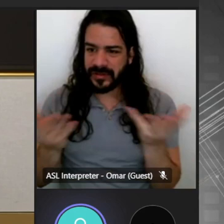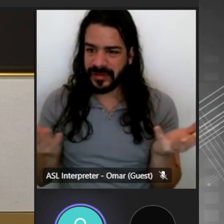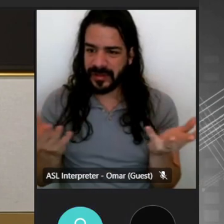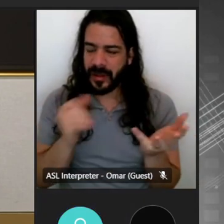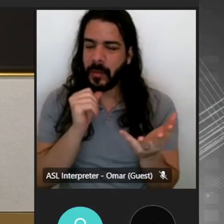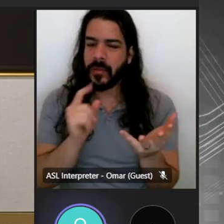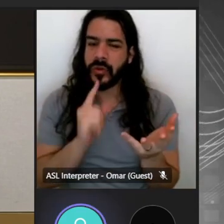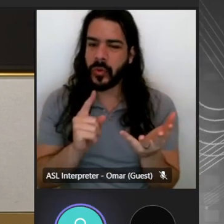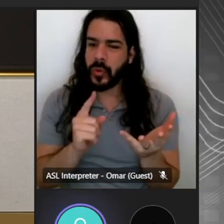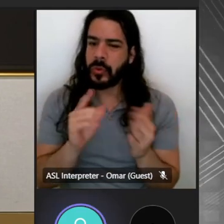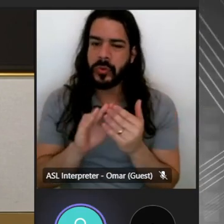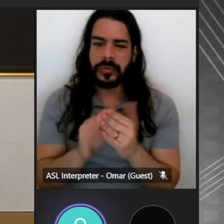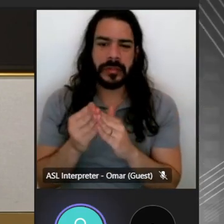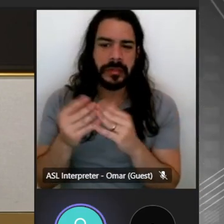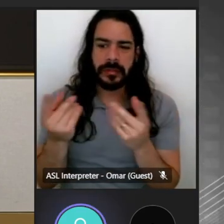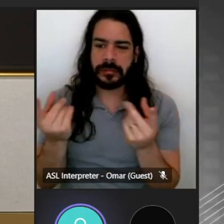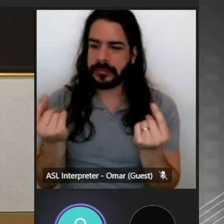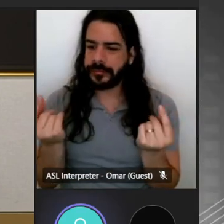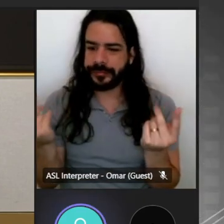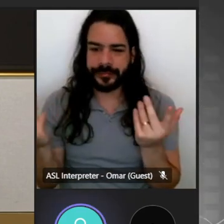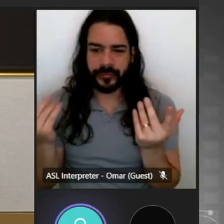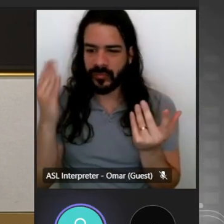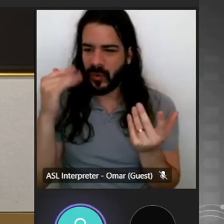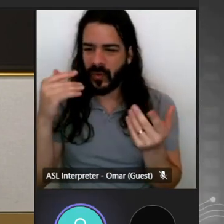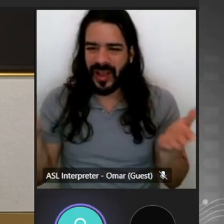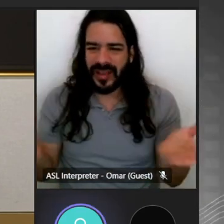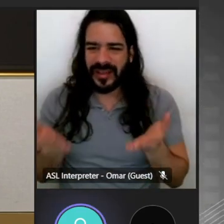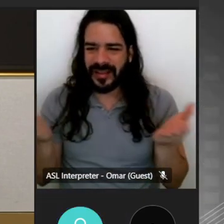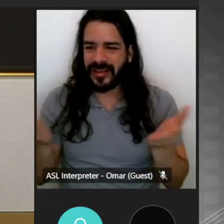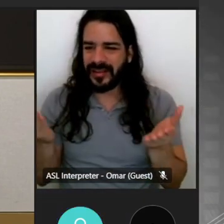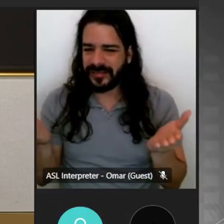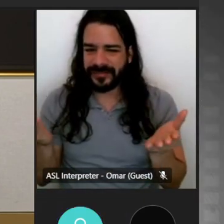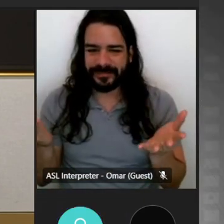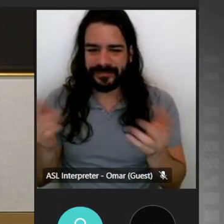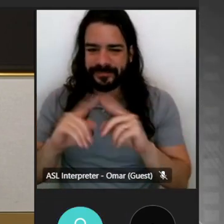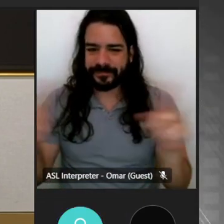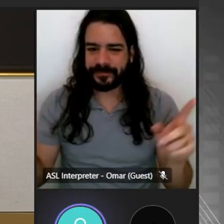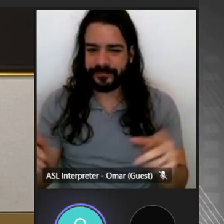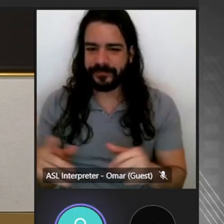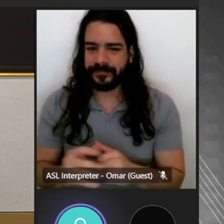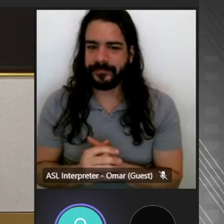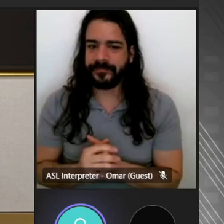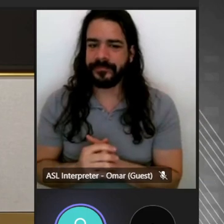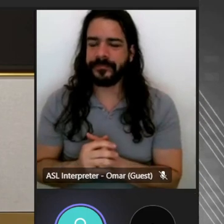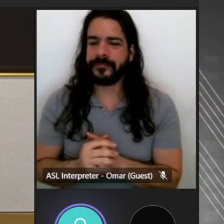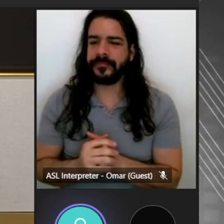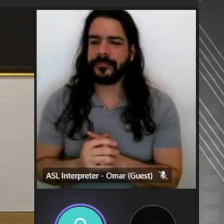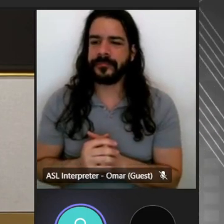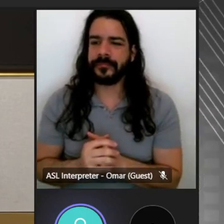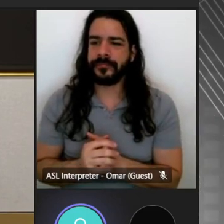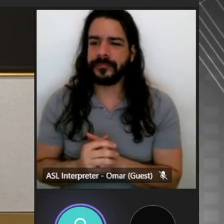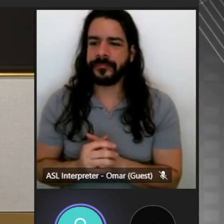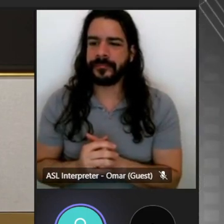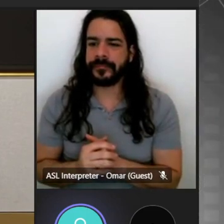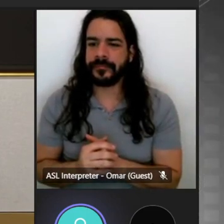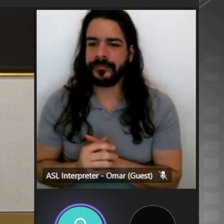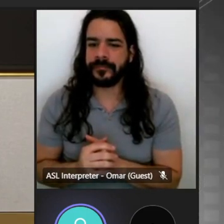And I'm not sure that it's any worse than what we have here. So I certainly think that